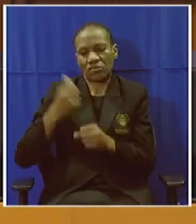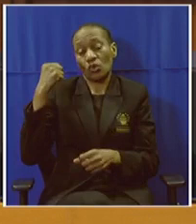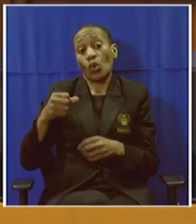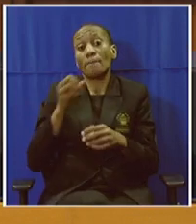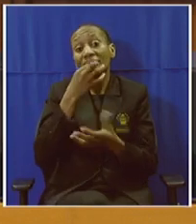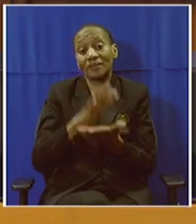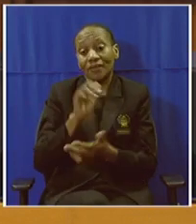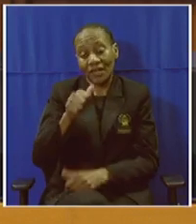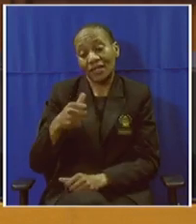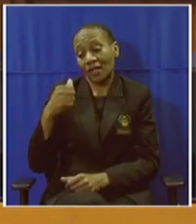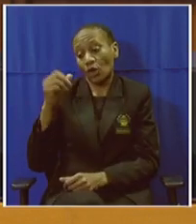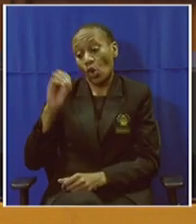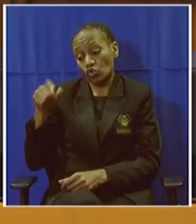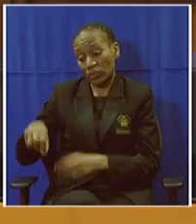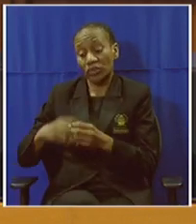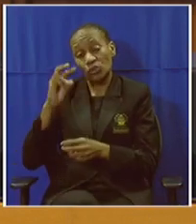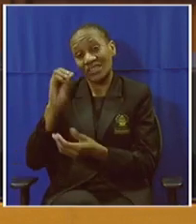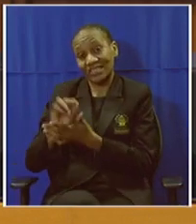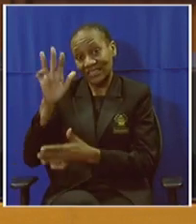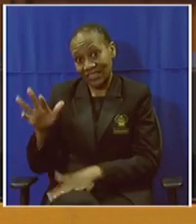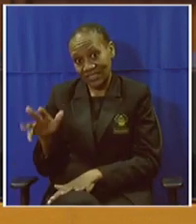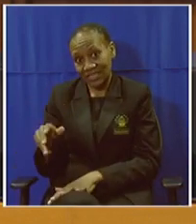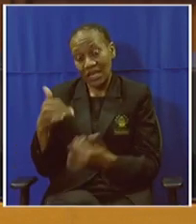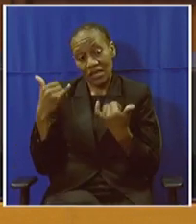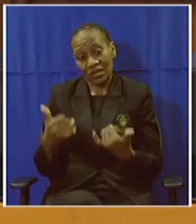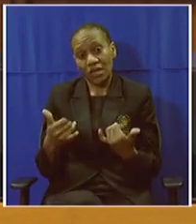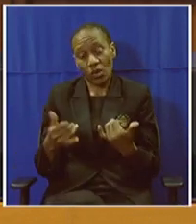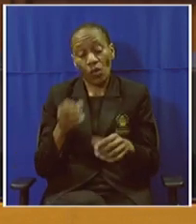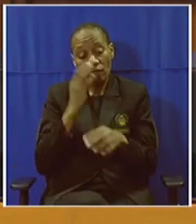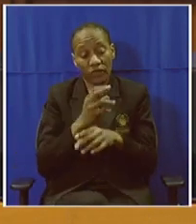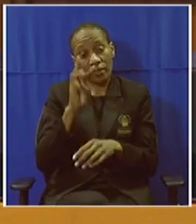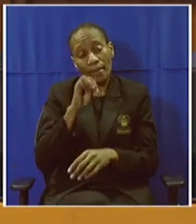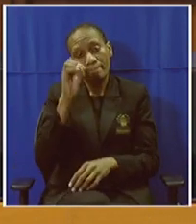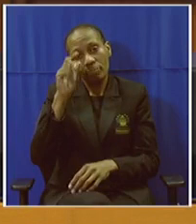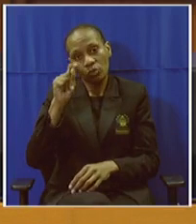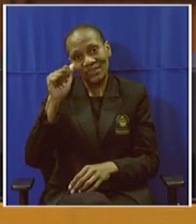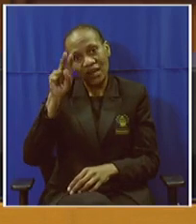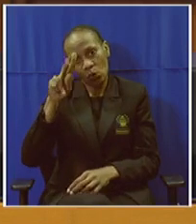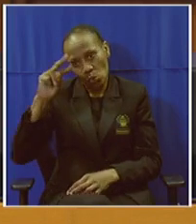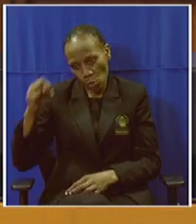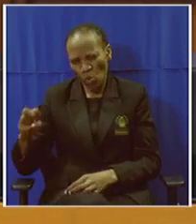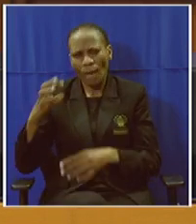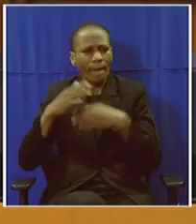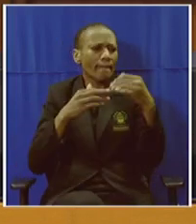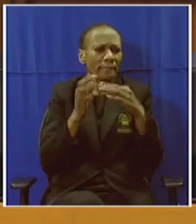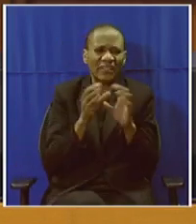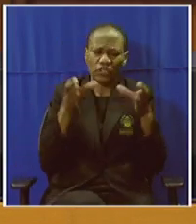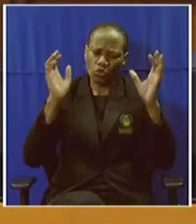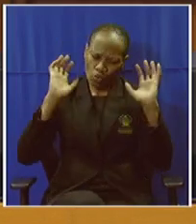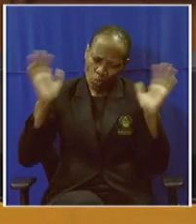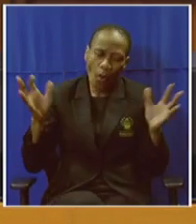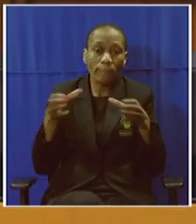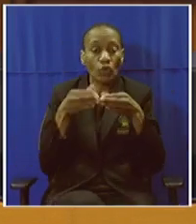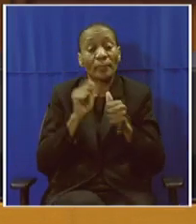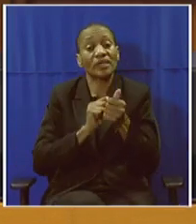October 2019. Fondly known as Chincha Guluva, Mr. Motaung is widely respected for building a huge Amakhosi